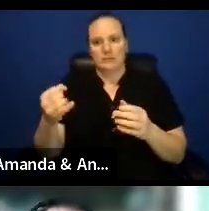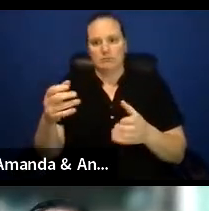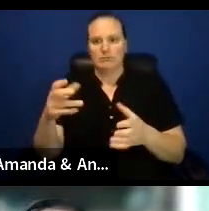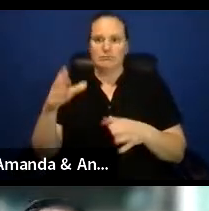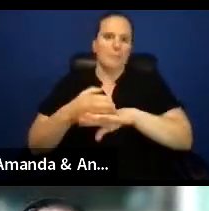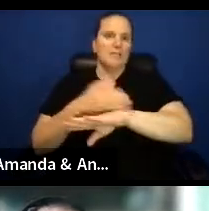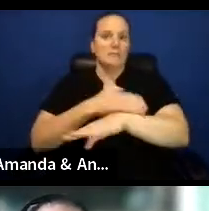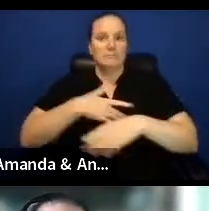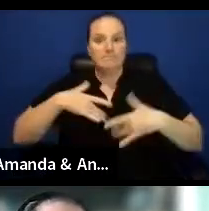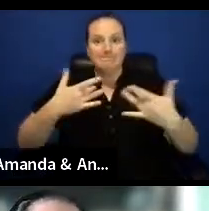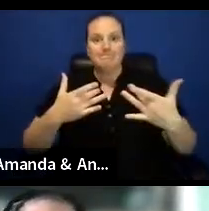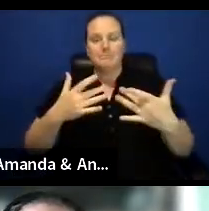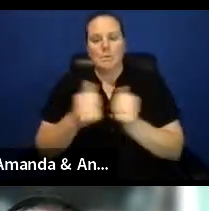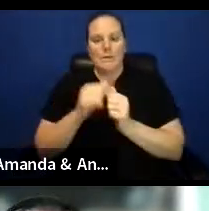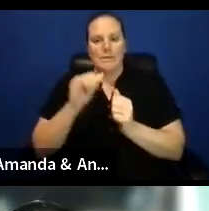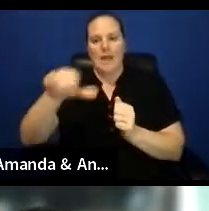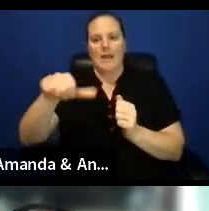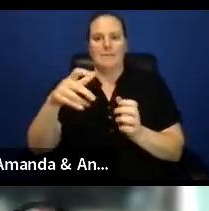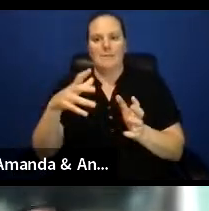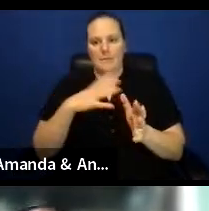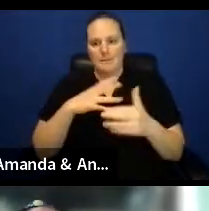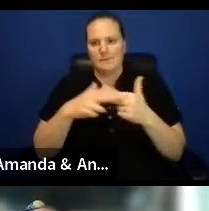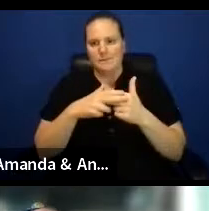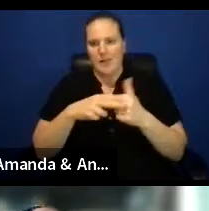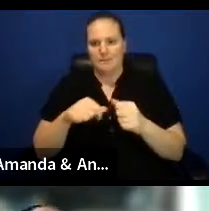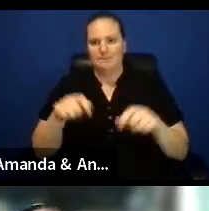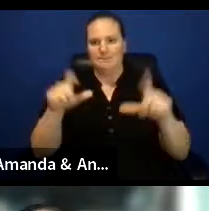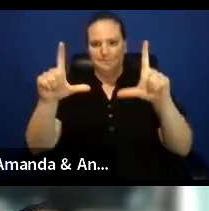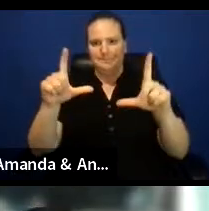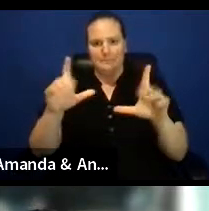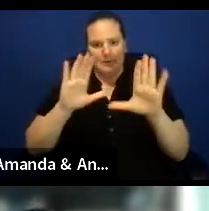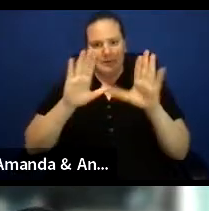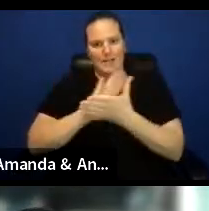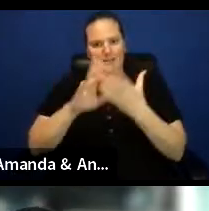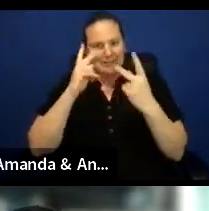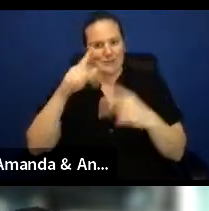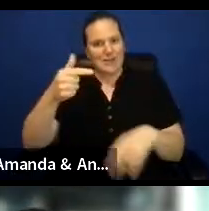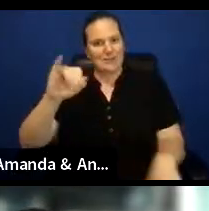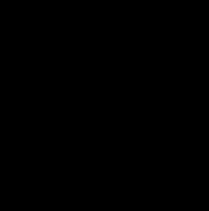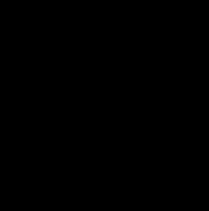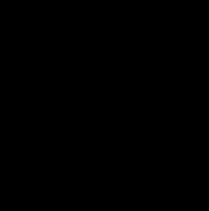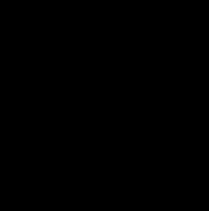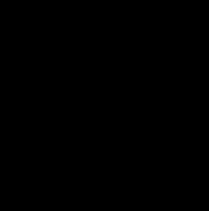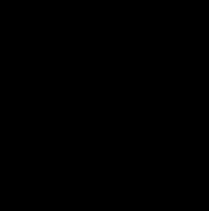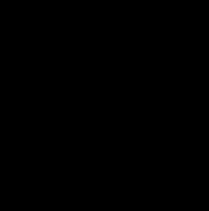updates. So with that, we'll pull the slides back up, and it's great to see you, Greg.